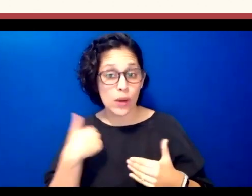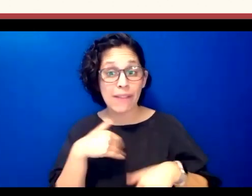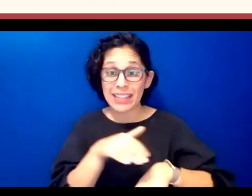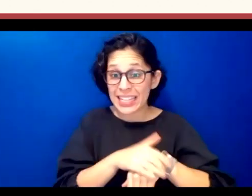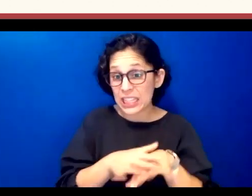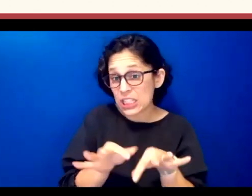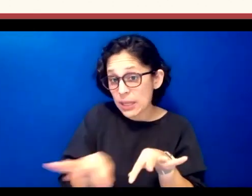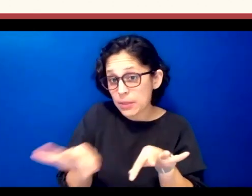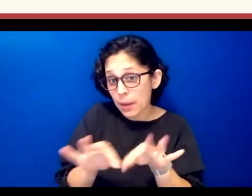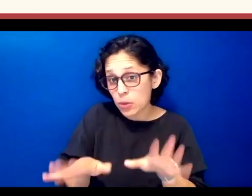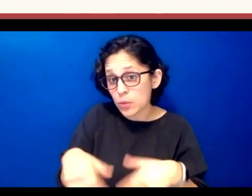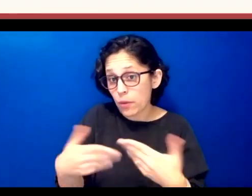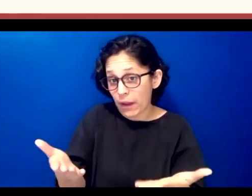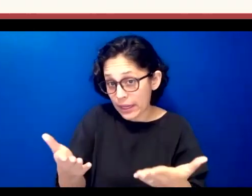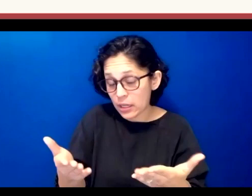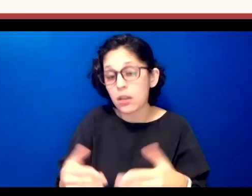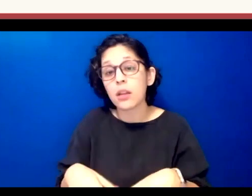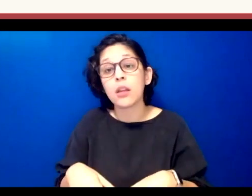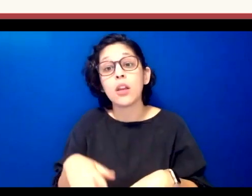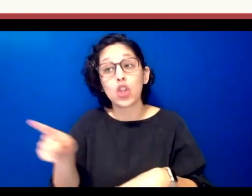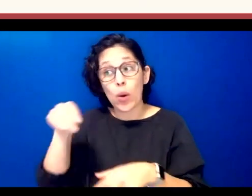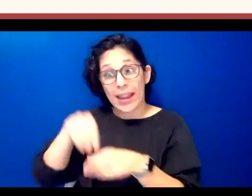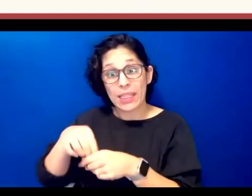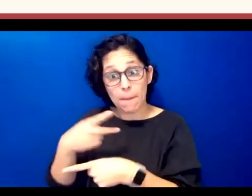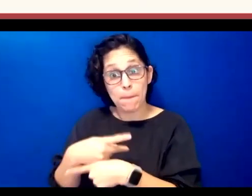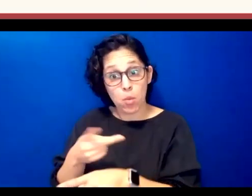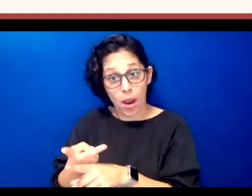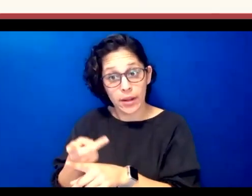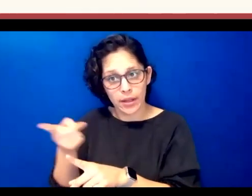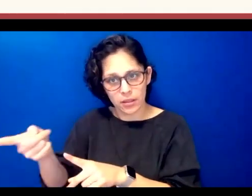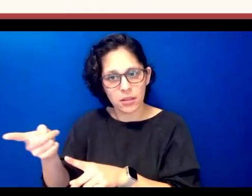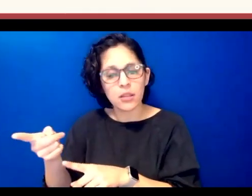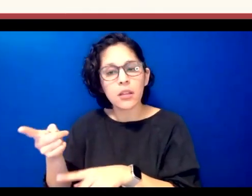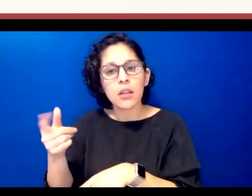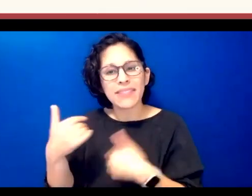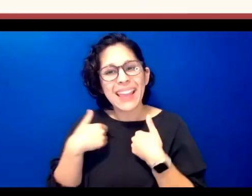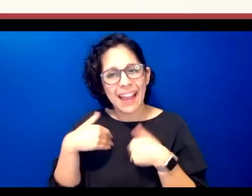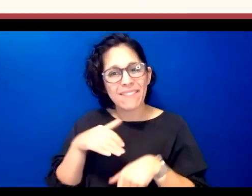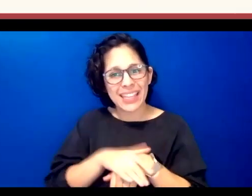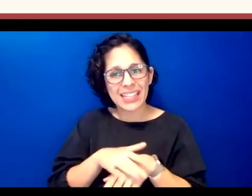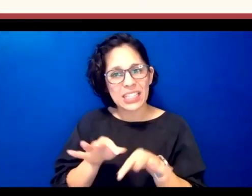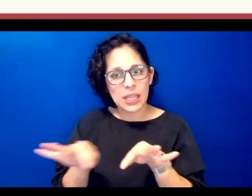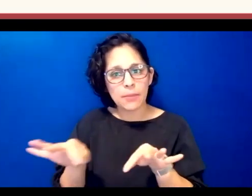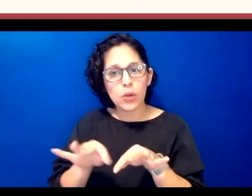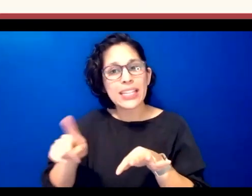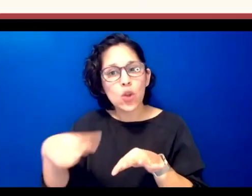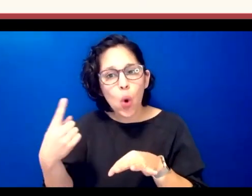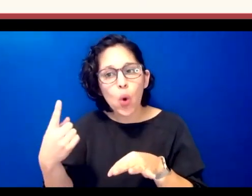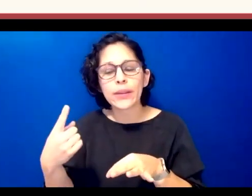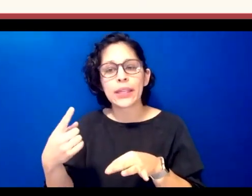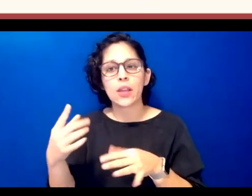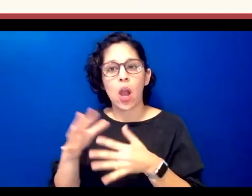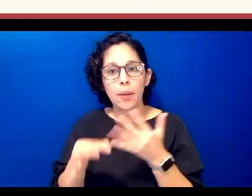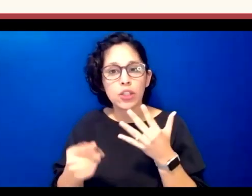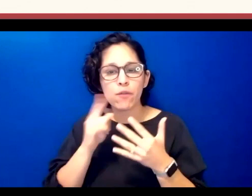subtitles provided. When you're in the Rosetta Stone product, there are never any English subtitles. There's only the option for Chickasaw